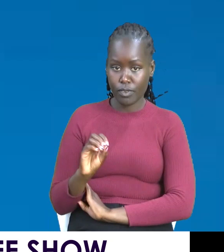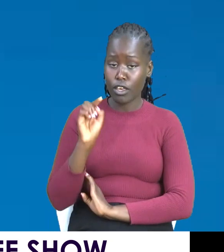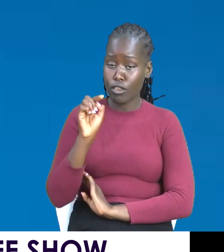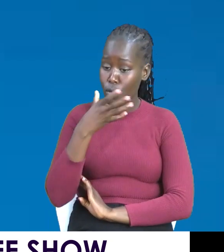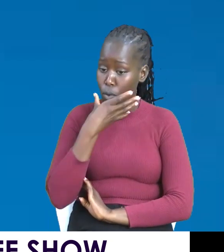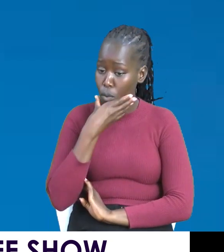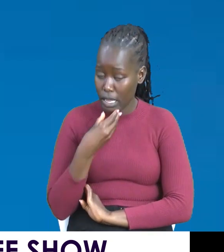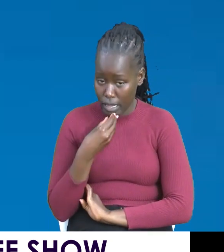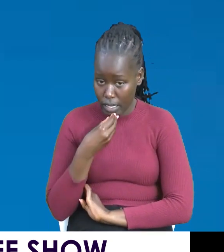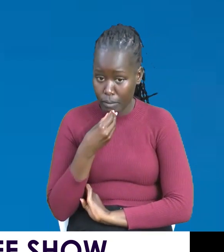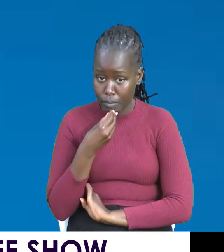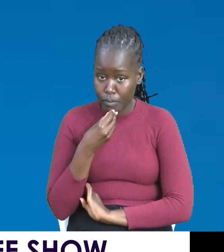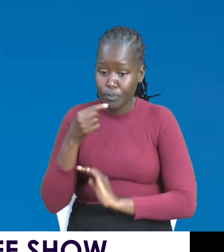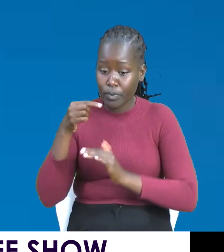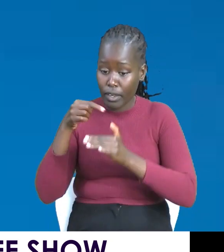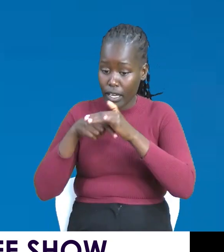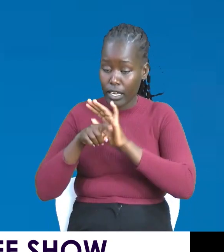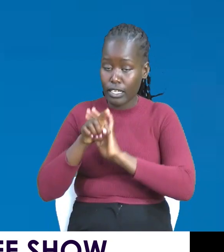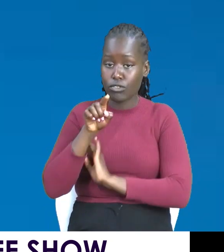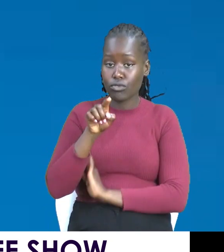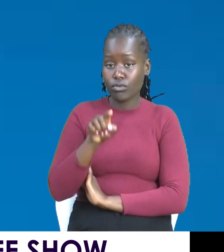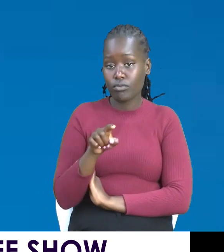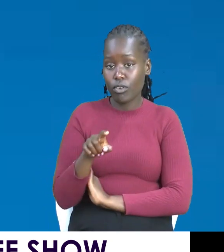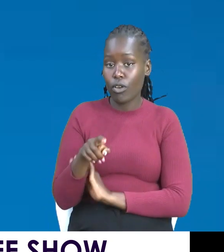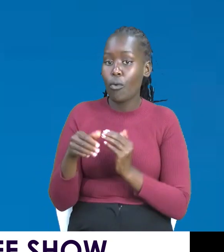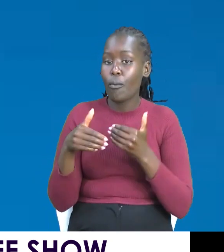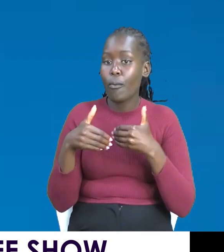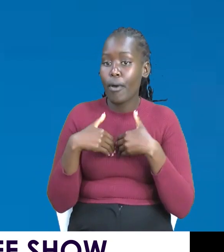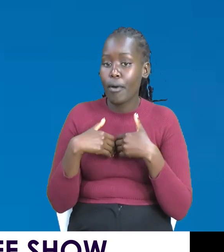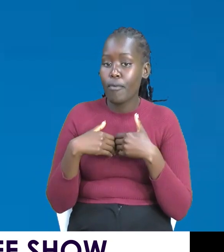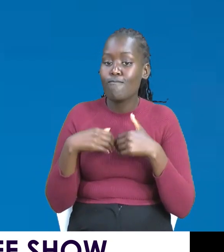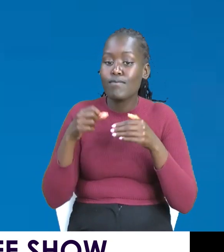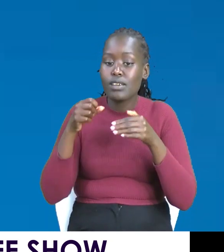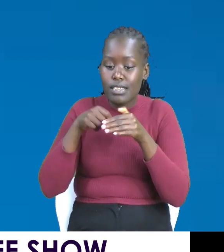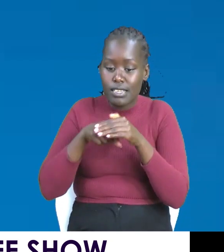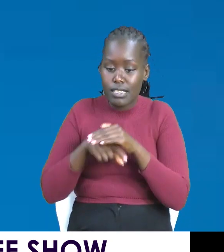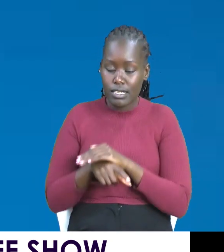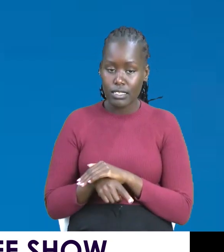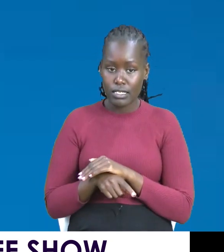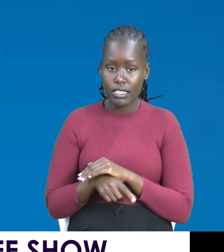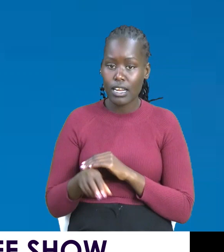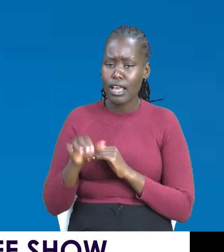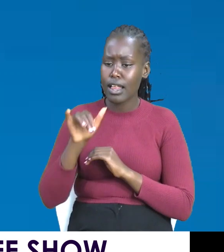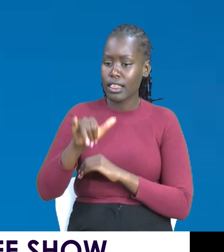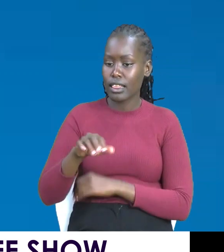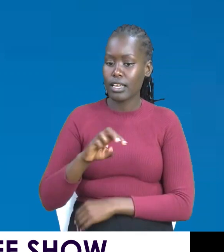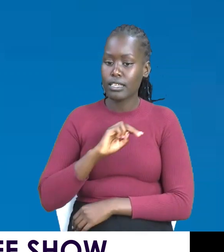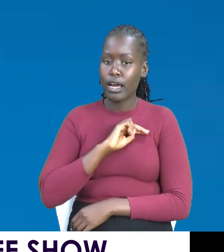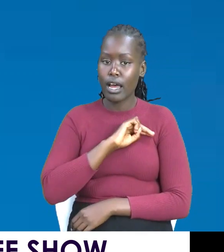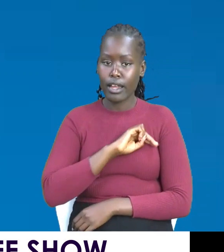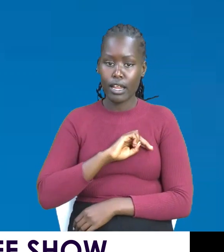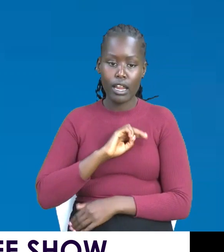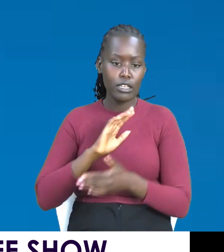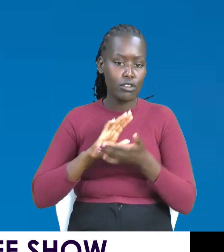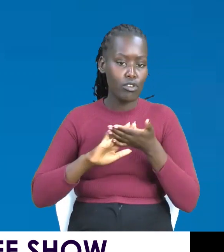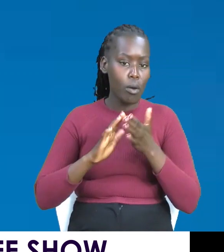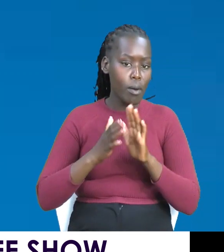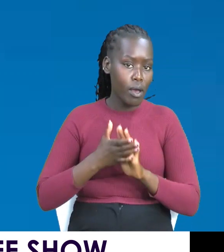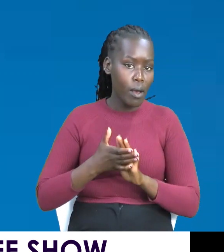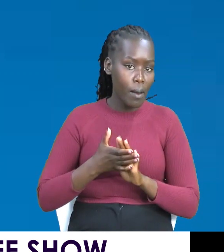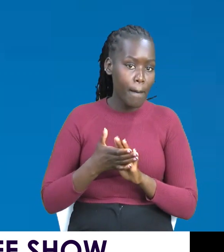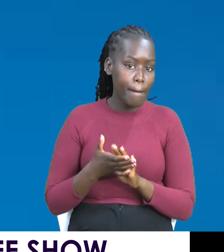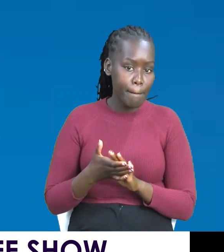man. Inside of you lies that seed, that nature to be the source. You